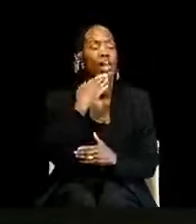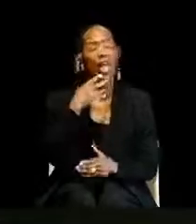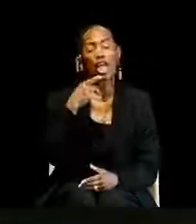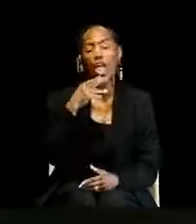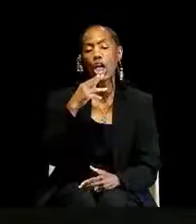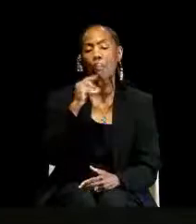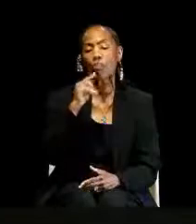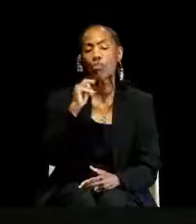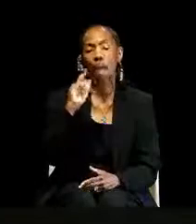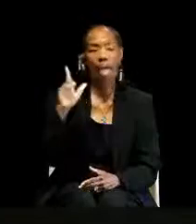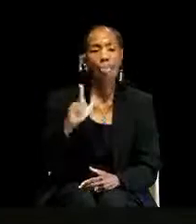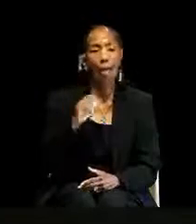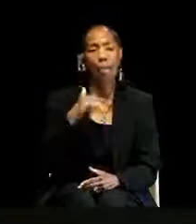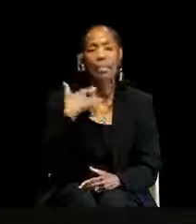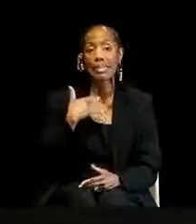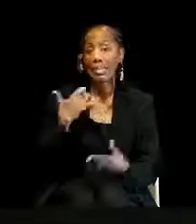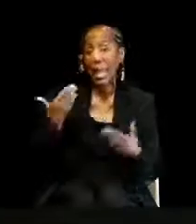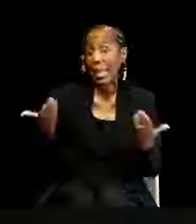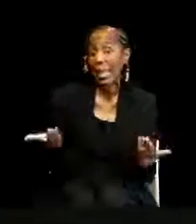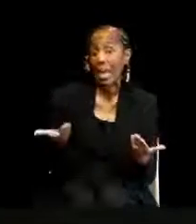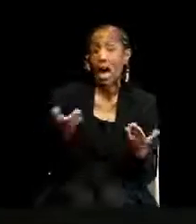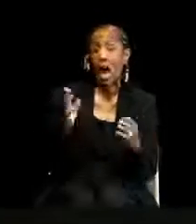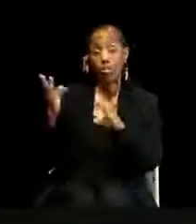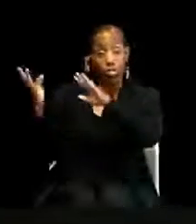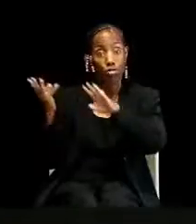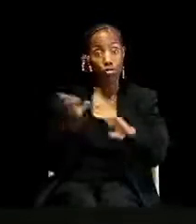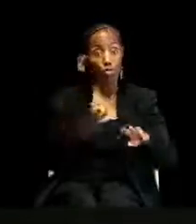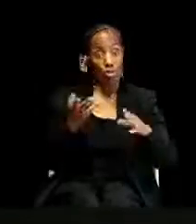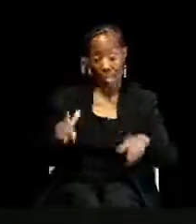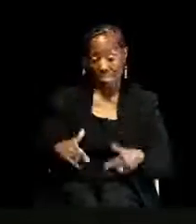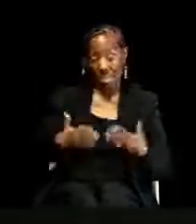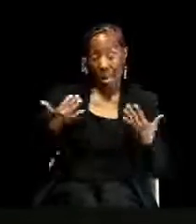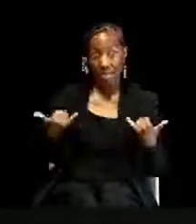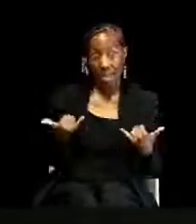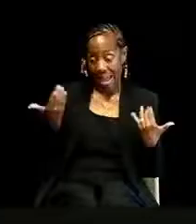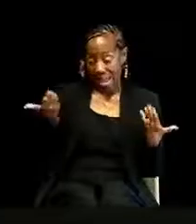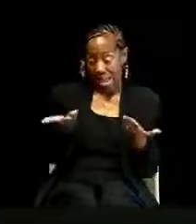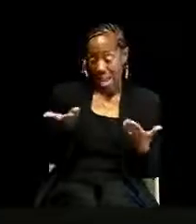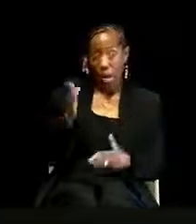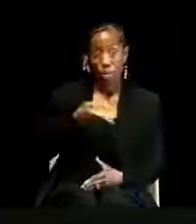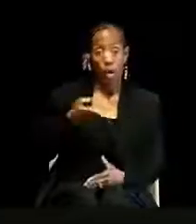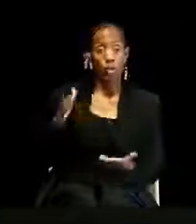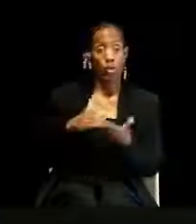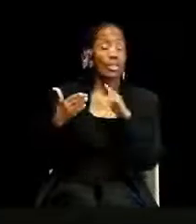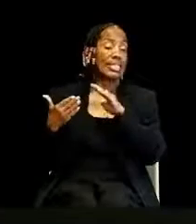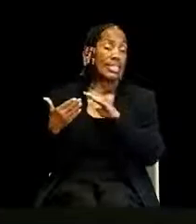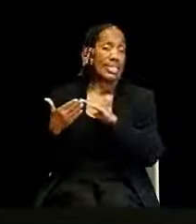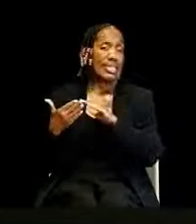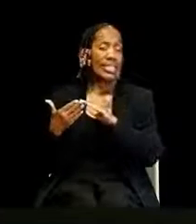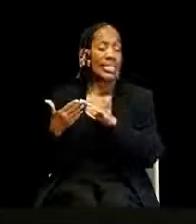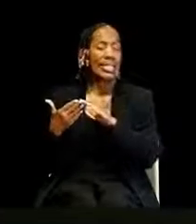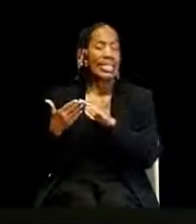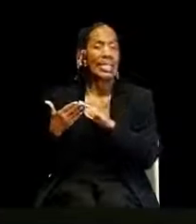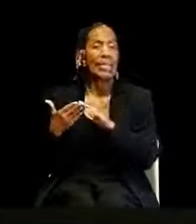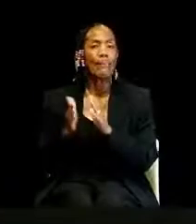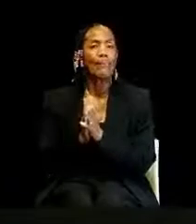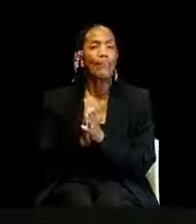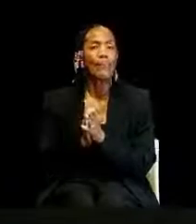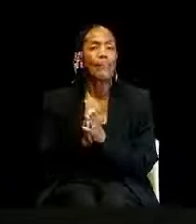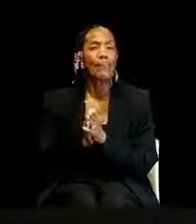We're excited to be coming to you here. We're also streaming live right now in Baltimore City on the ancestral land of the Piscataway